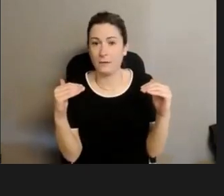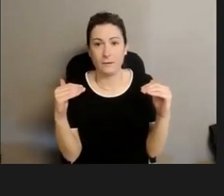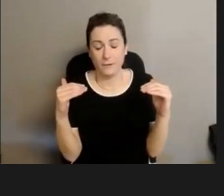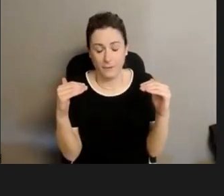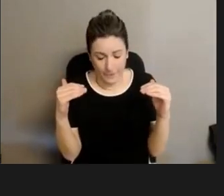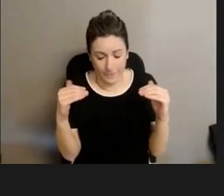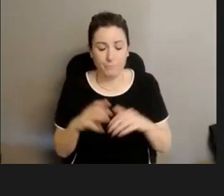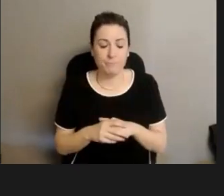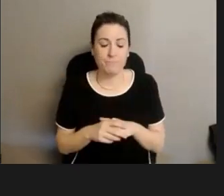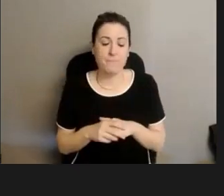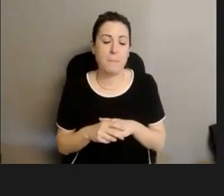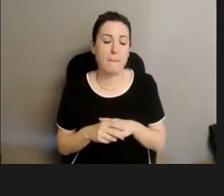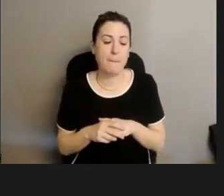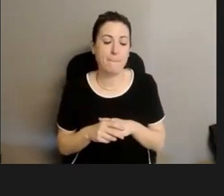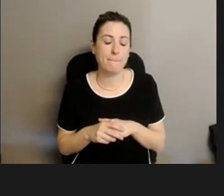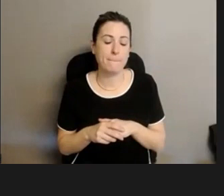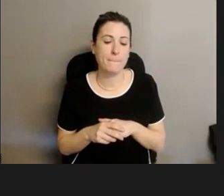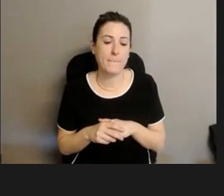has really